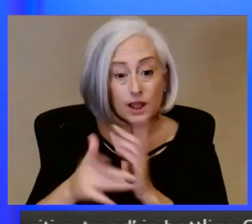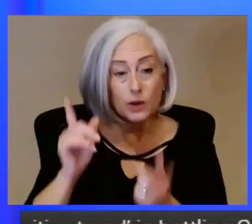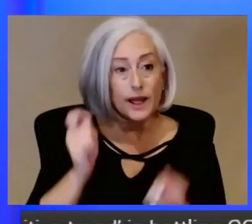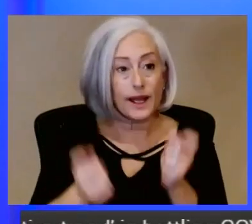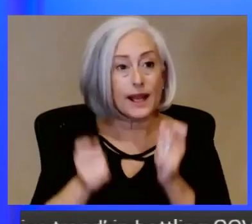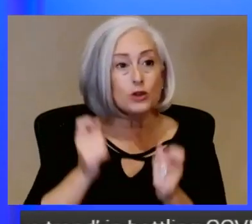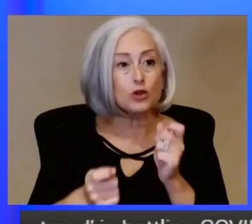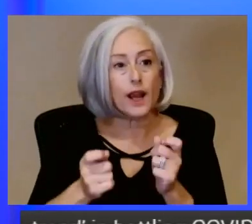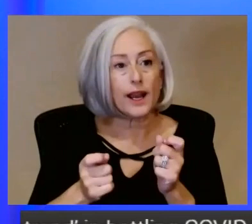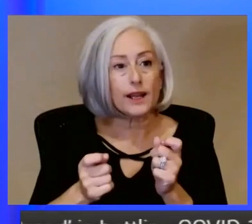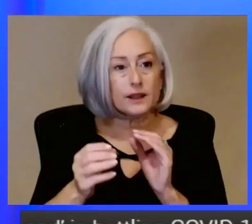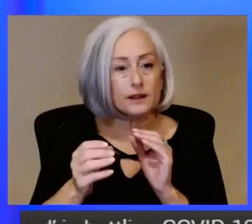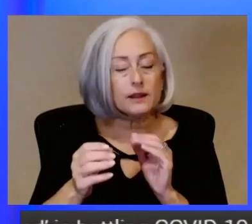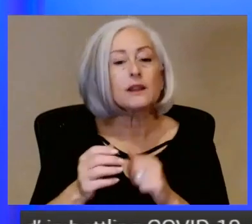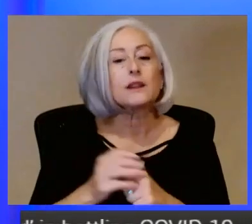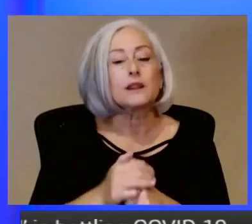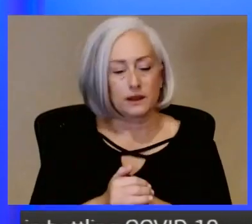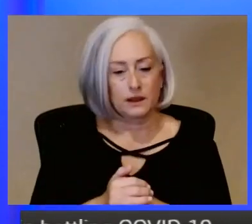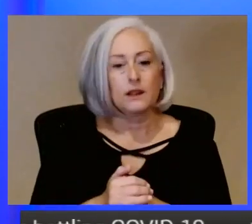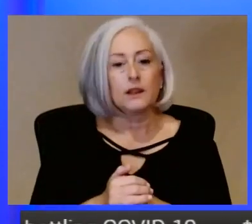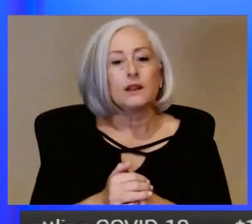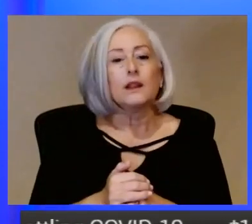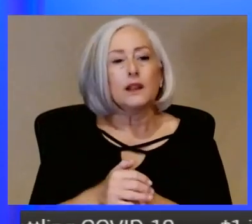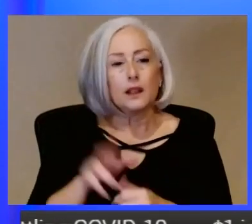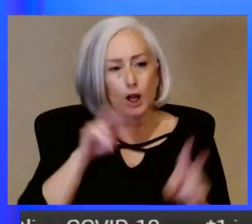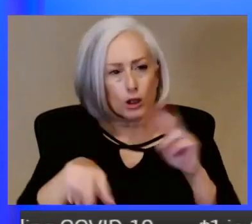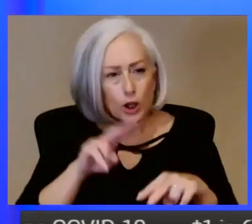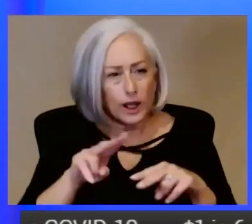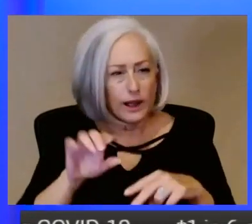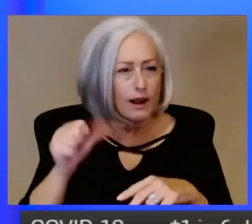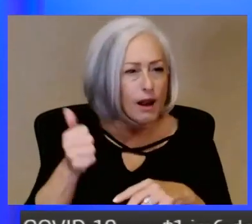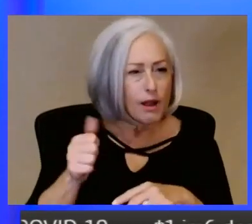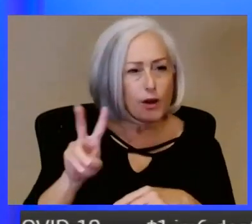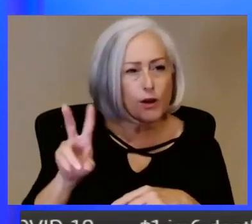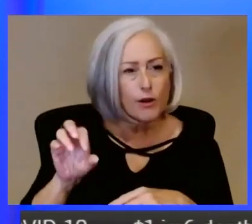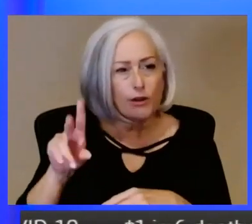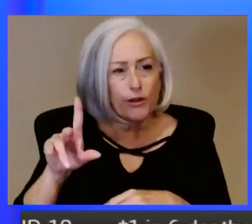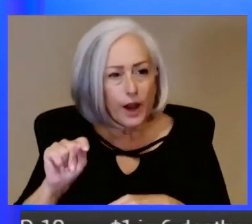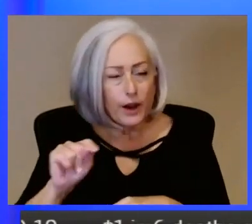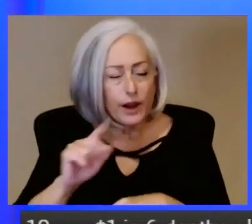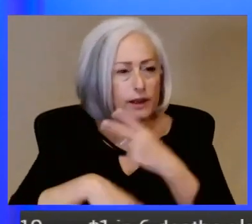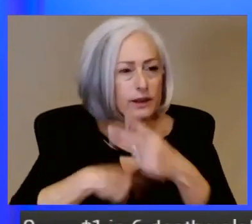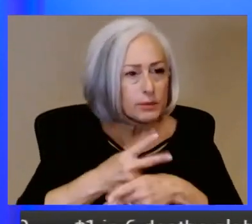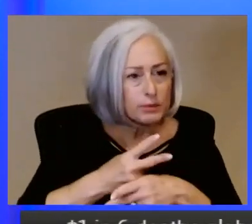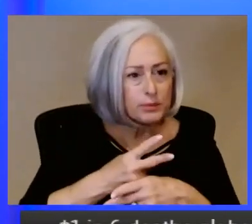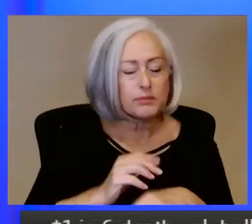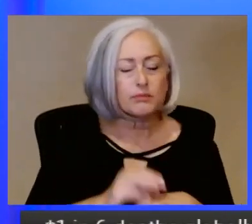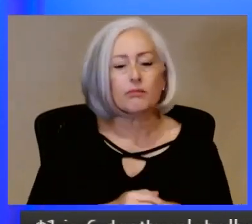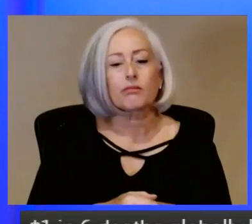looking at some of those alternative or variant spikes, but also what we're talking about is possibly